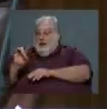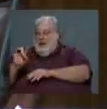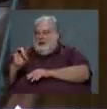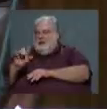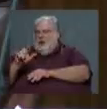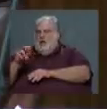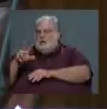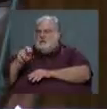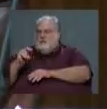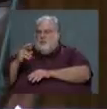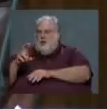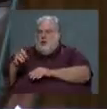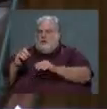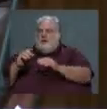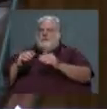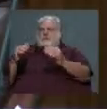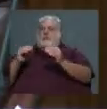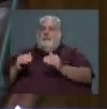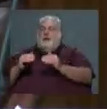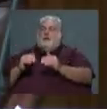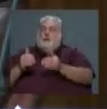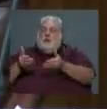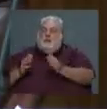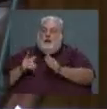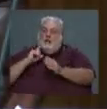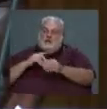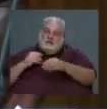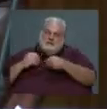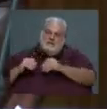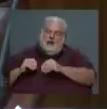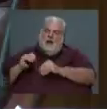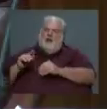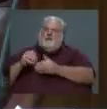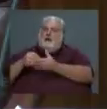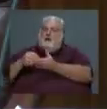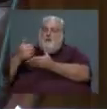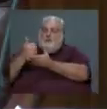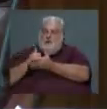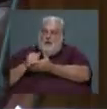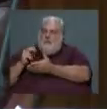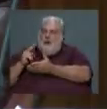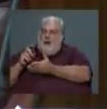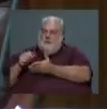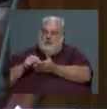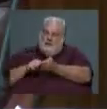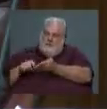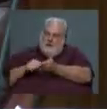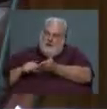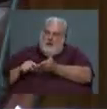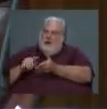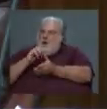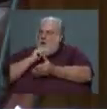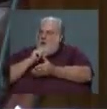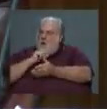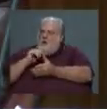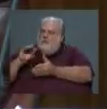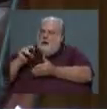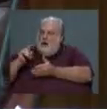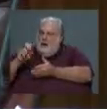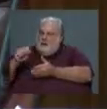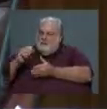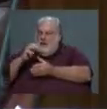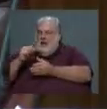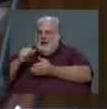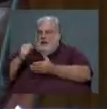the issuance of industrial development revenue bonds under the municipalities and counties industrial development revenue bond law for the purpose of refunding bonds